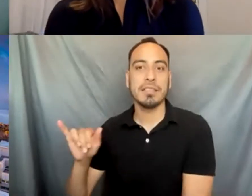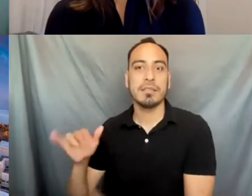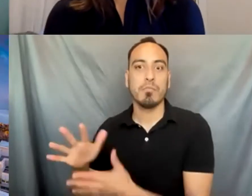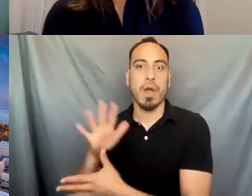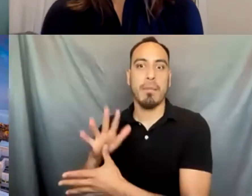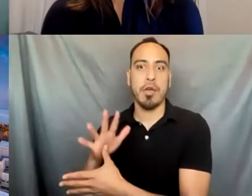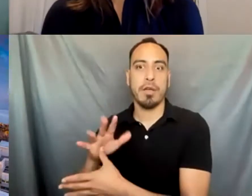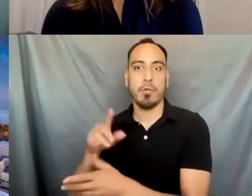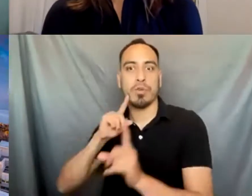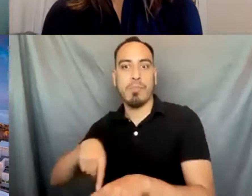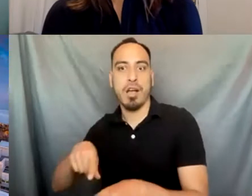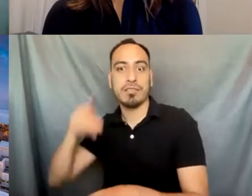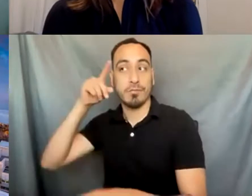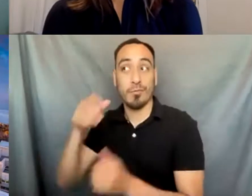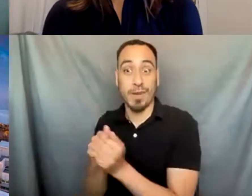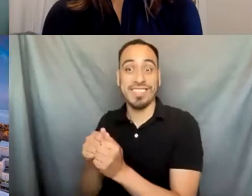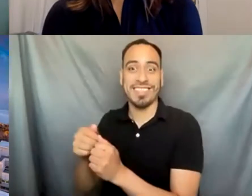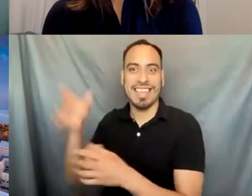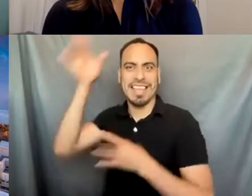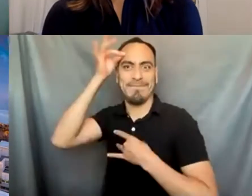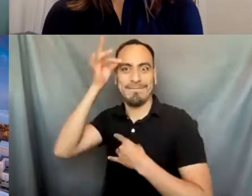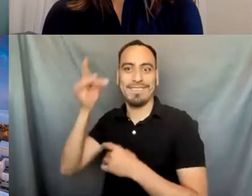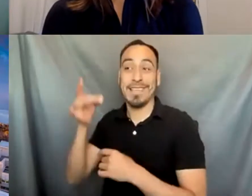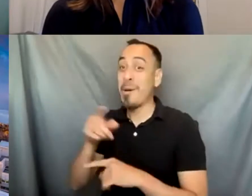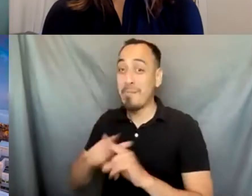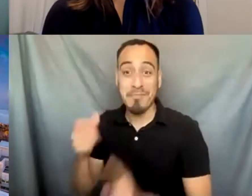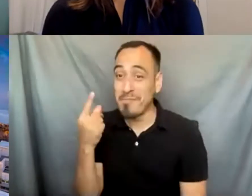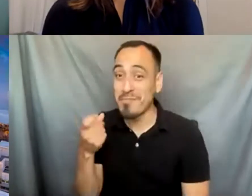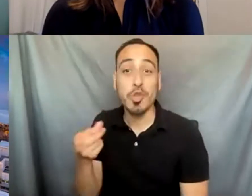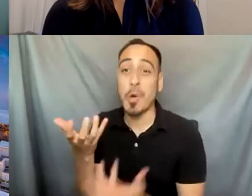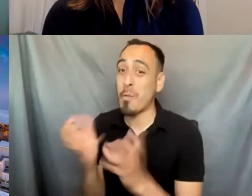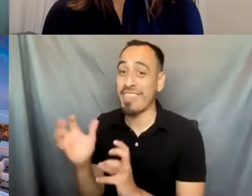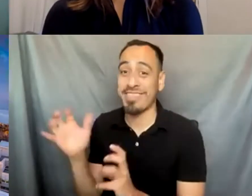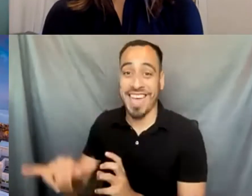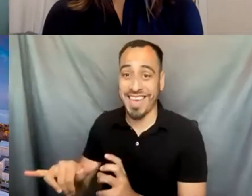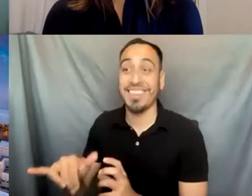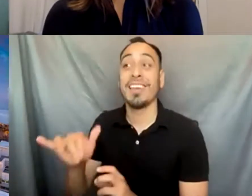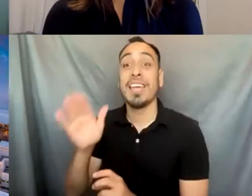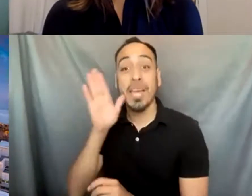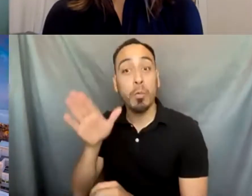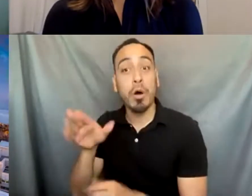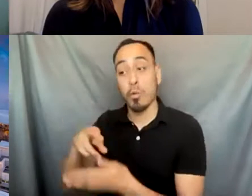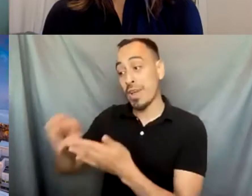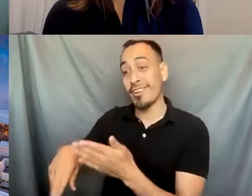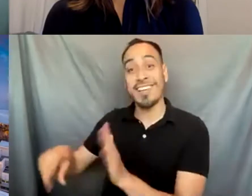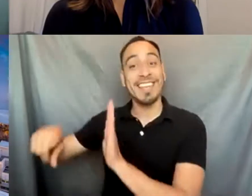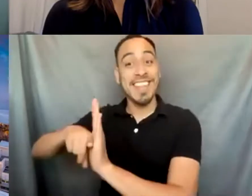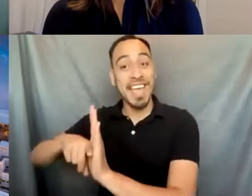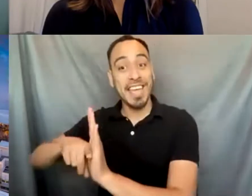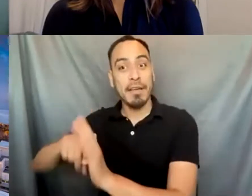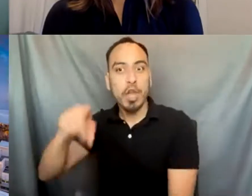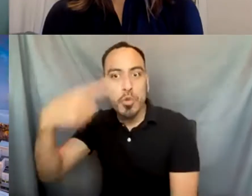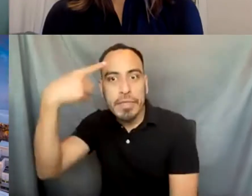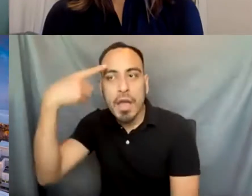infection. But you don't want to get that one because it's going to come up negative and you're going to think that the vaccine didn't